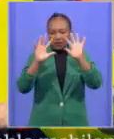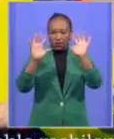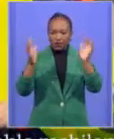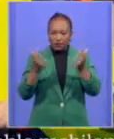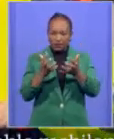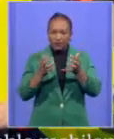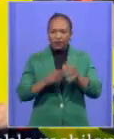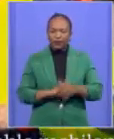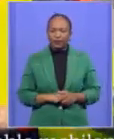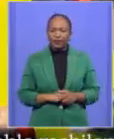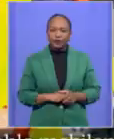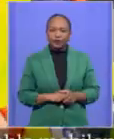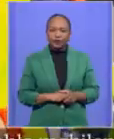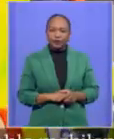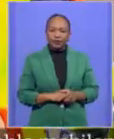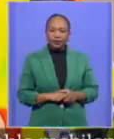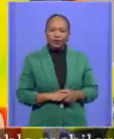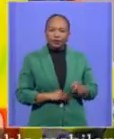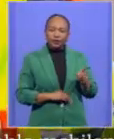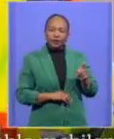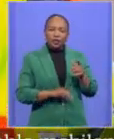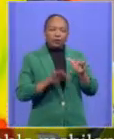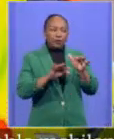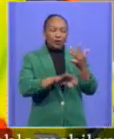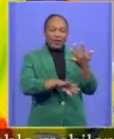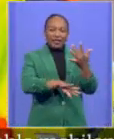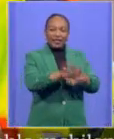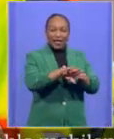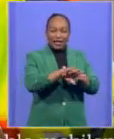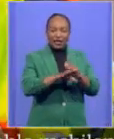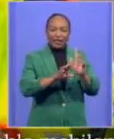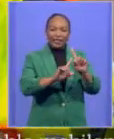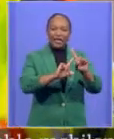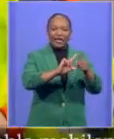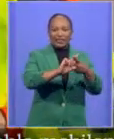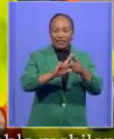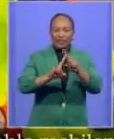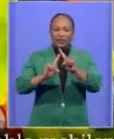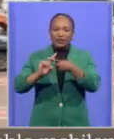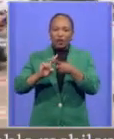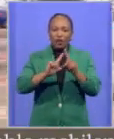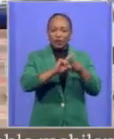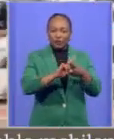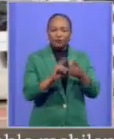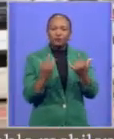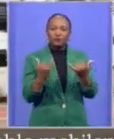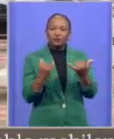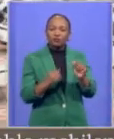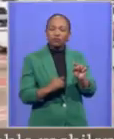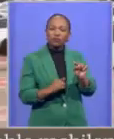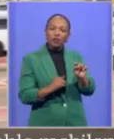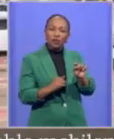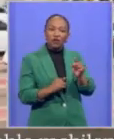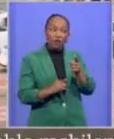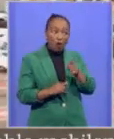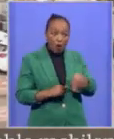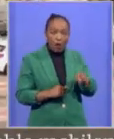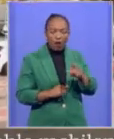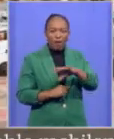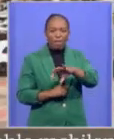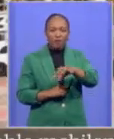Fatalities and the crashes are showing a significant decrease in all provinces.